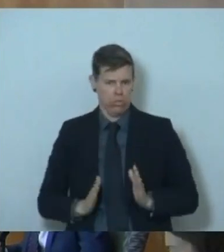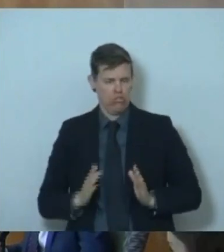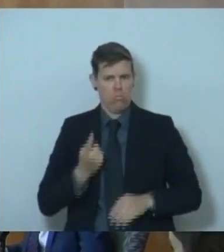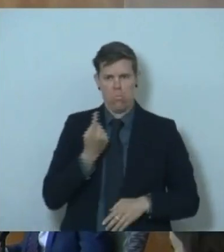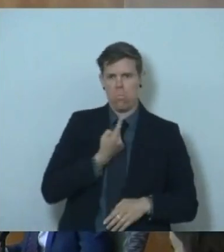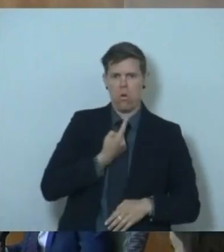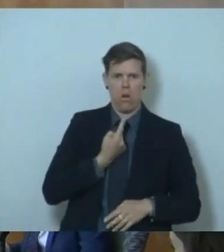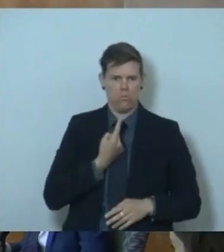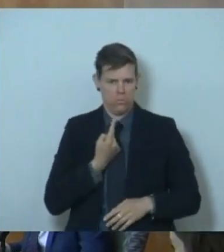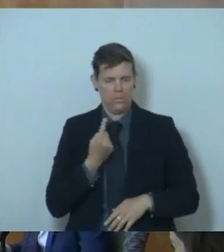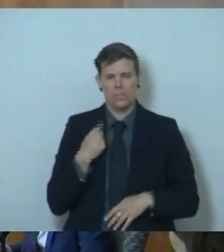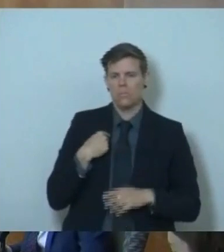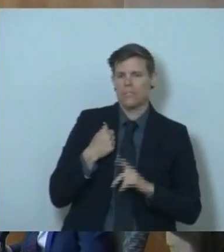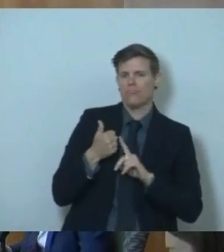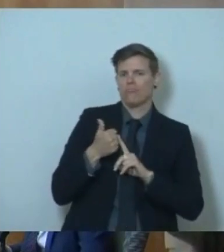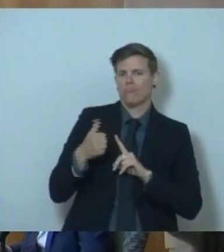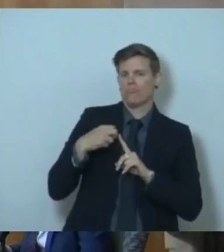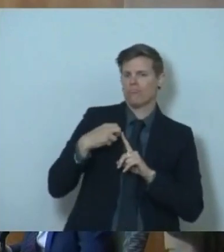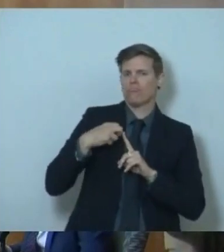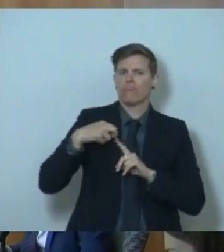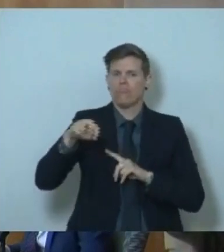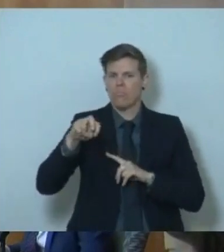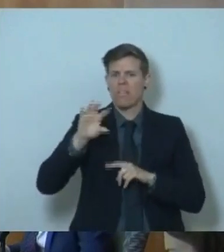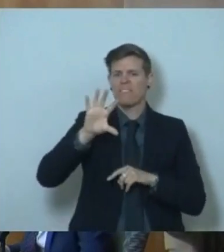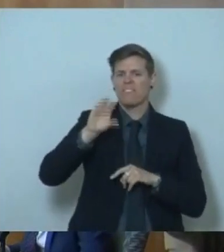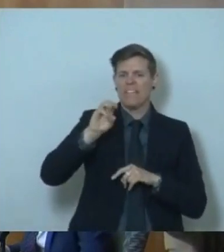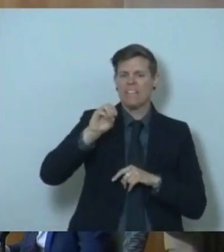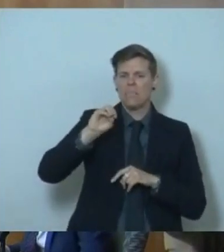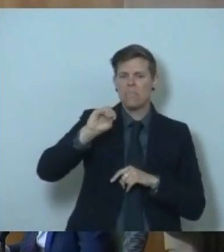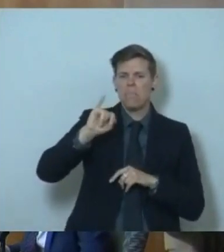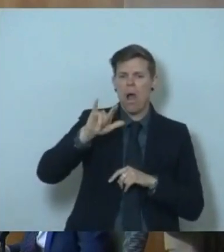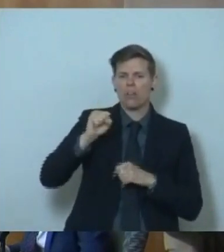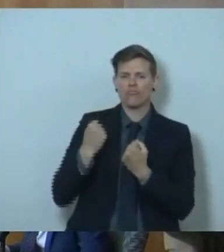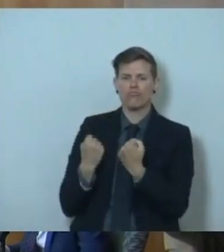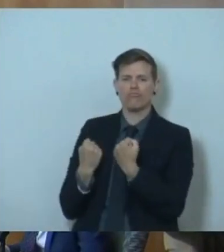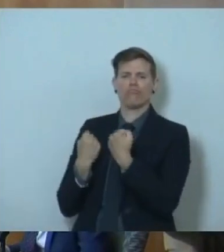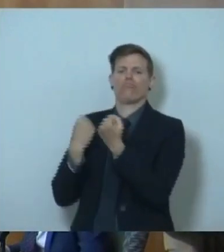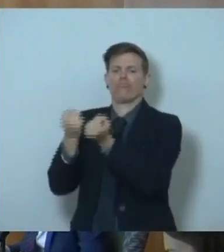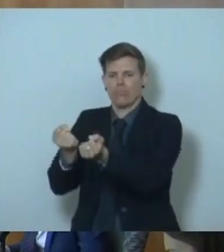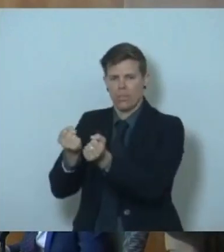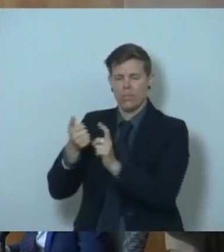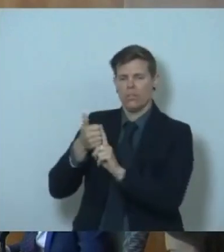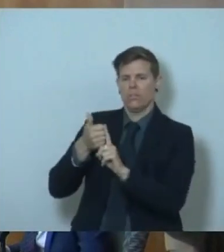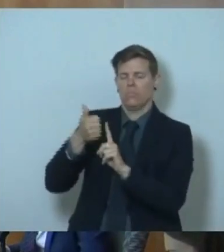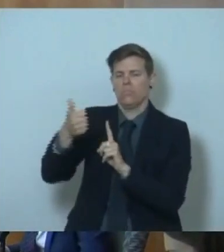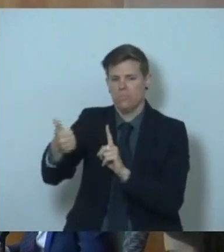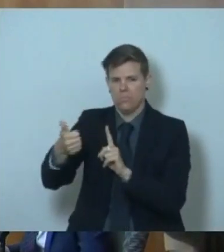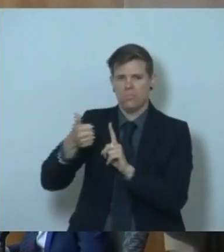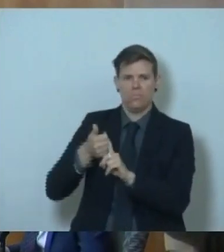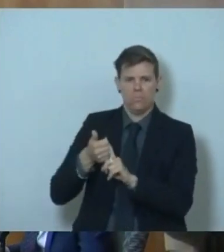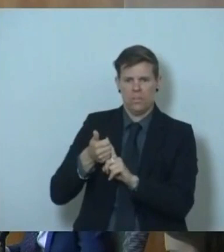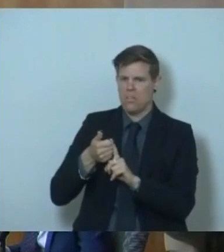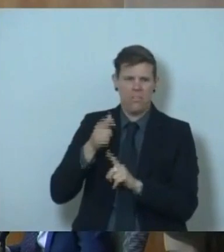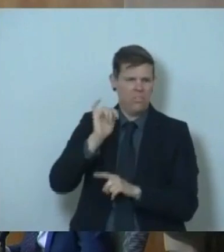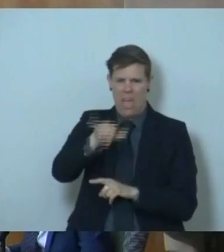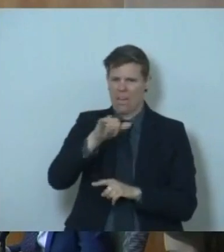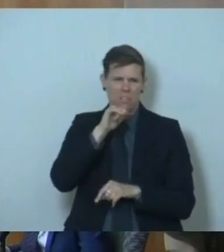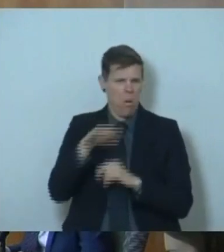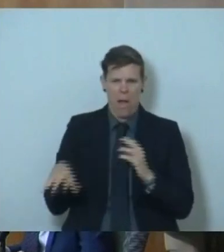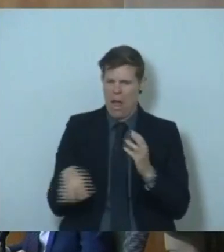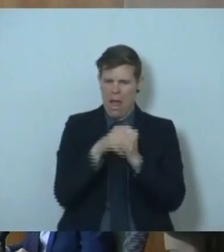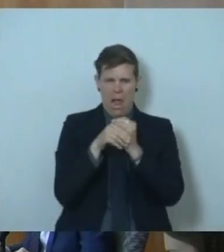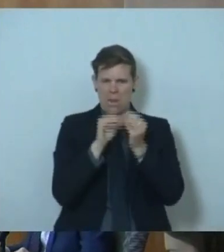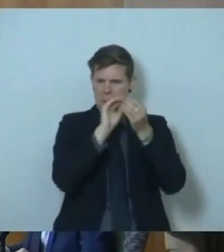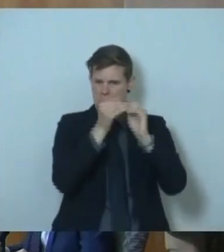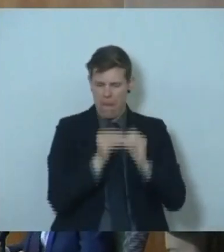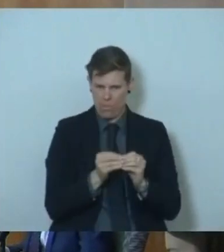you stated, that is excluded from the data because you don't want to get truck drivers and commercial traffic moving